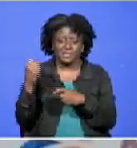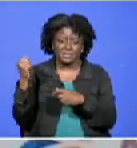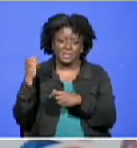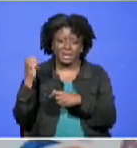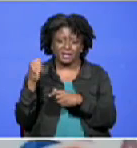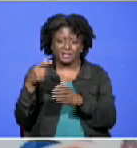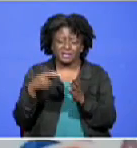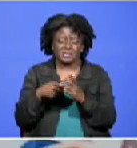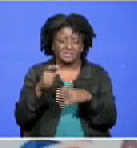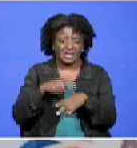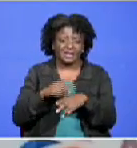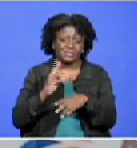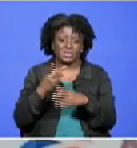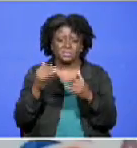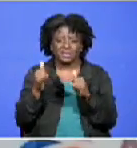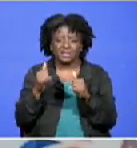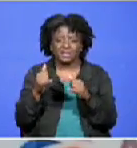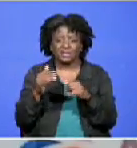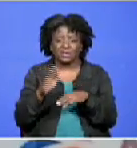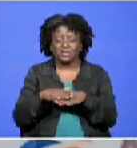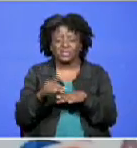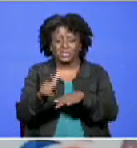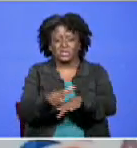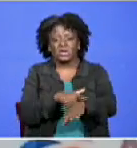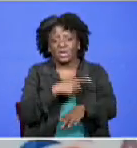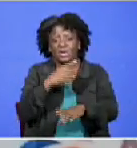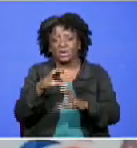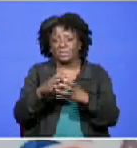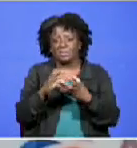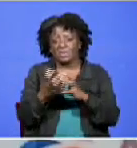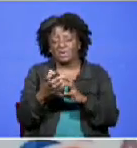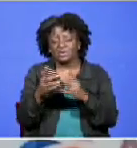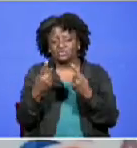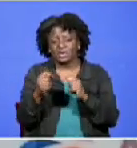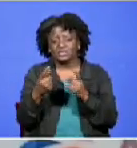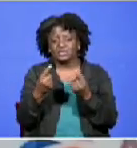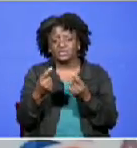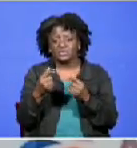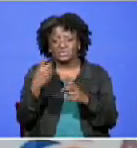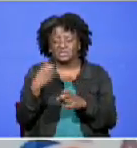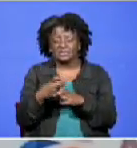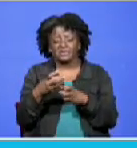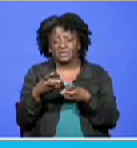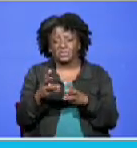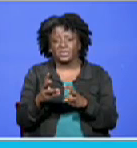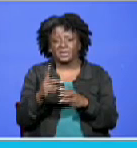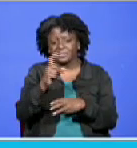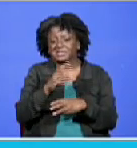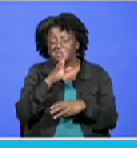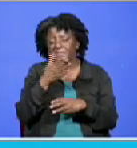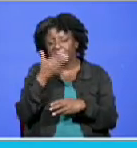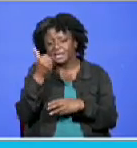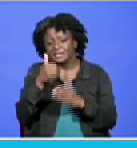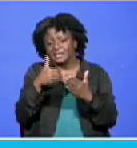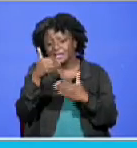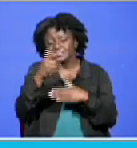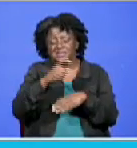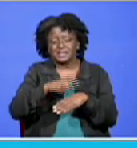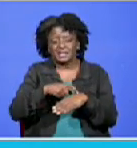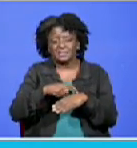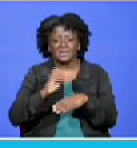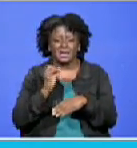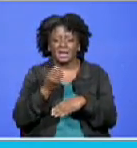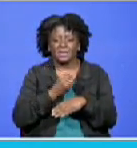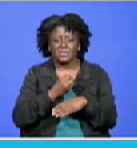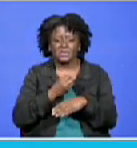we play only long ball, try to do the difficult way, and must be better next time. Our national beach soccer team